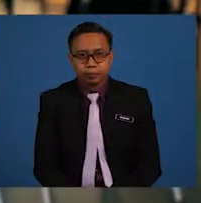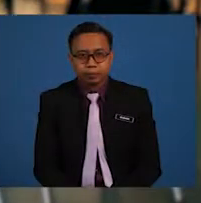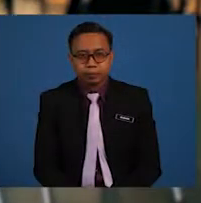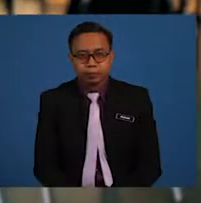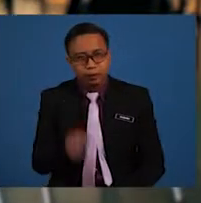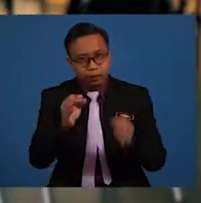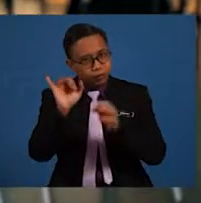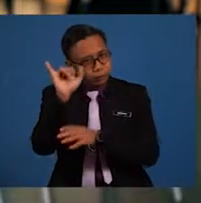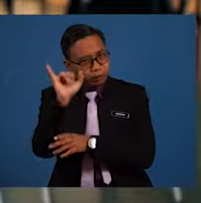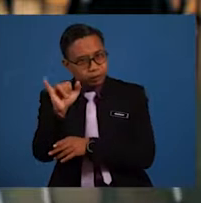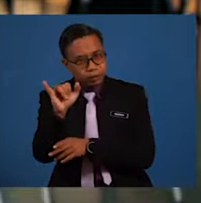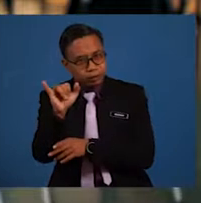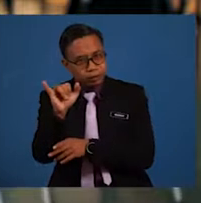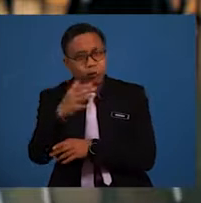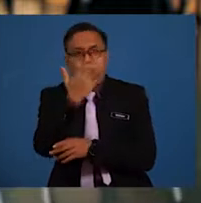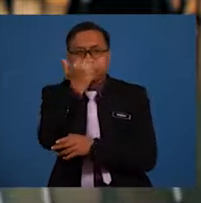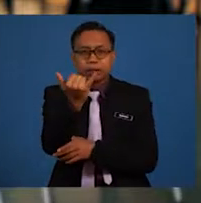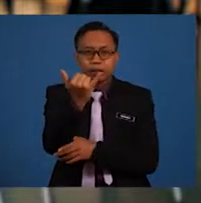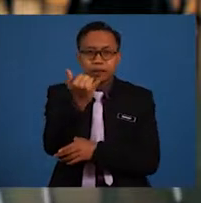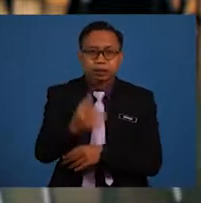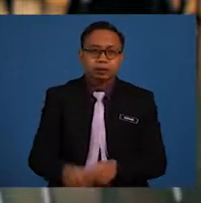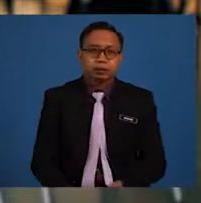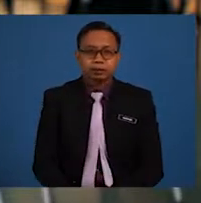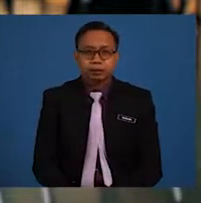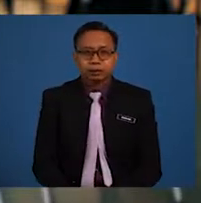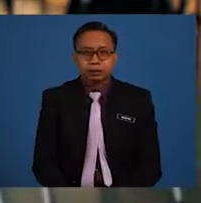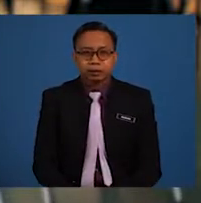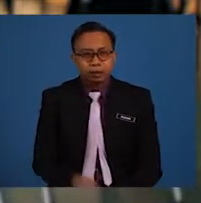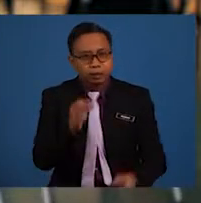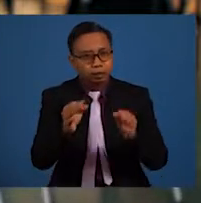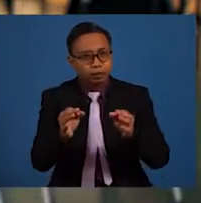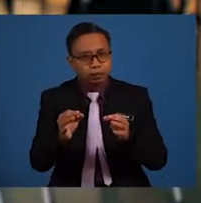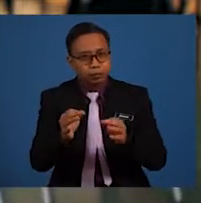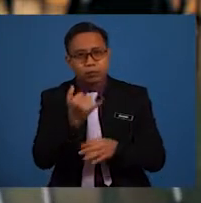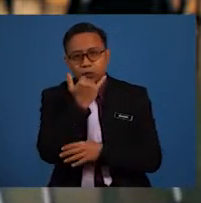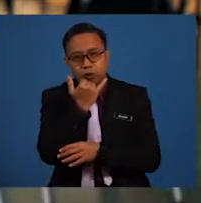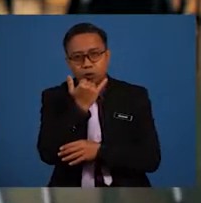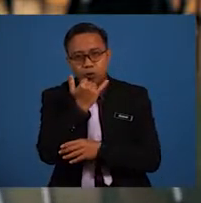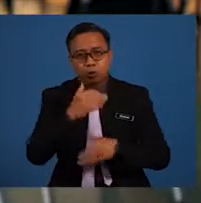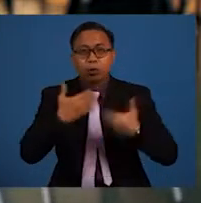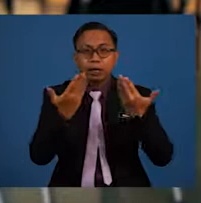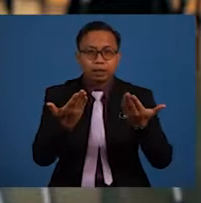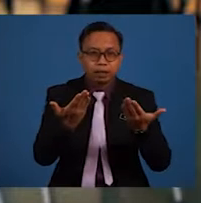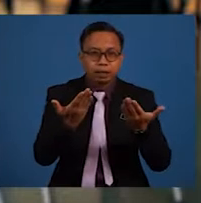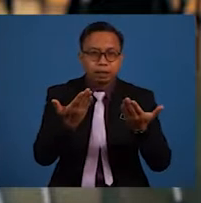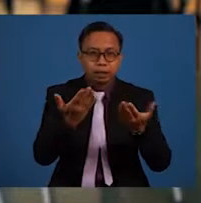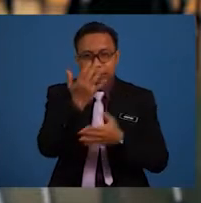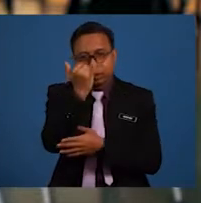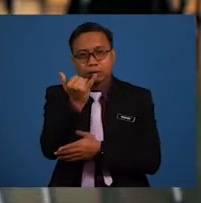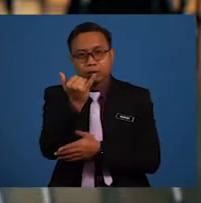If yes, why? If no, why not?